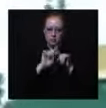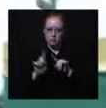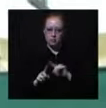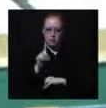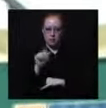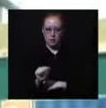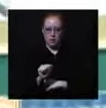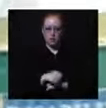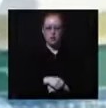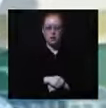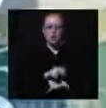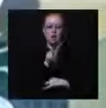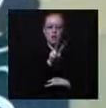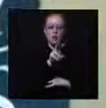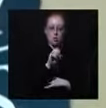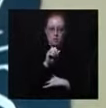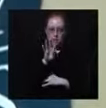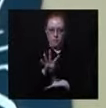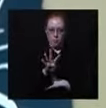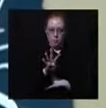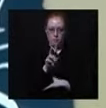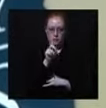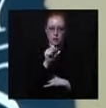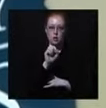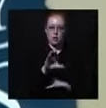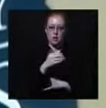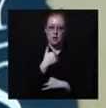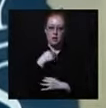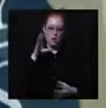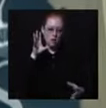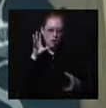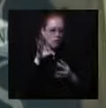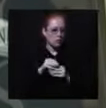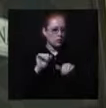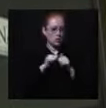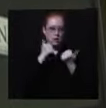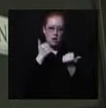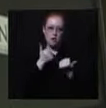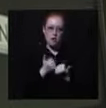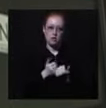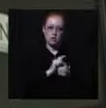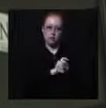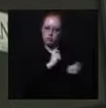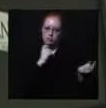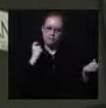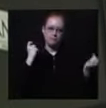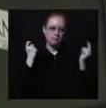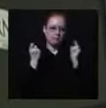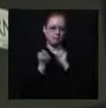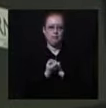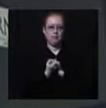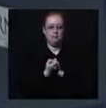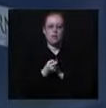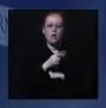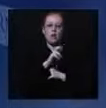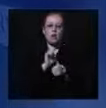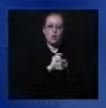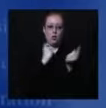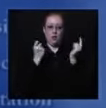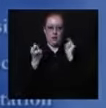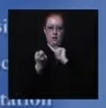Starting in early 2004, DRC conducted a comprehensive agency-wide reorganization. The reorganization